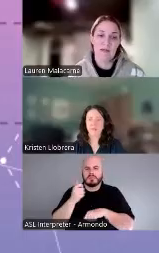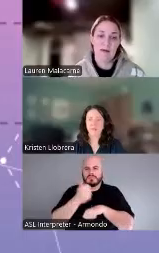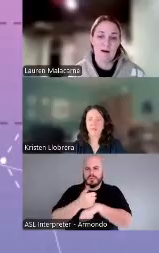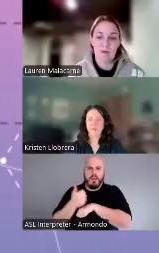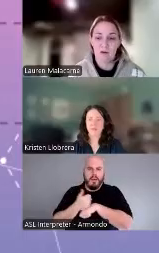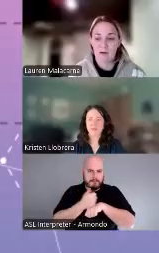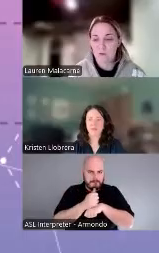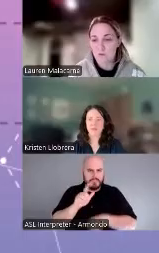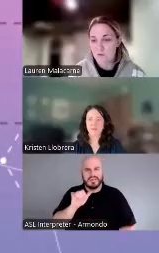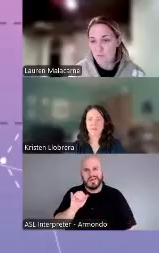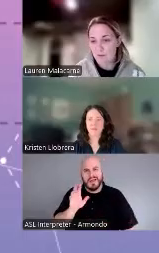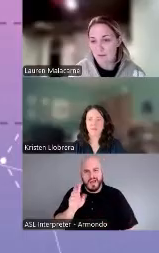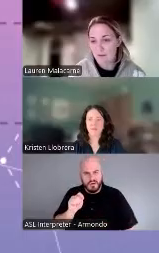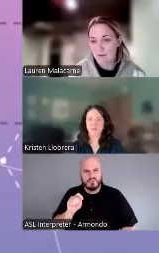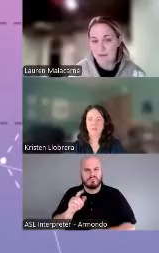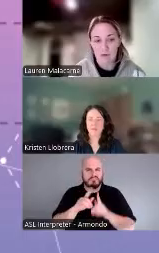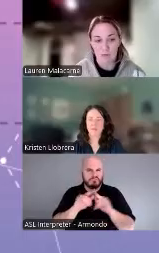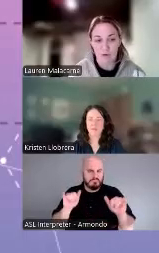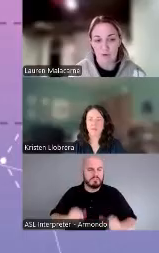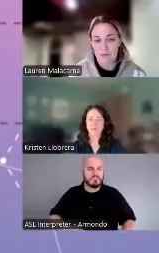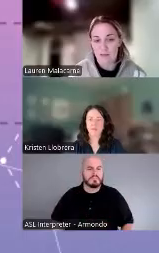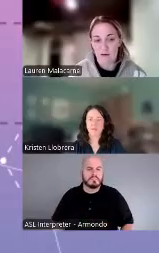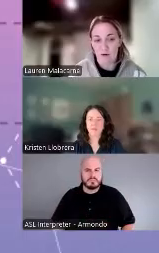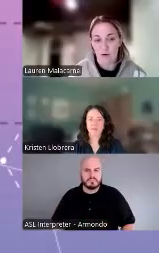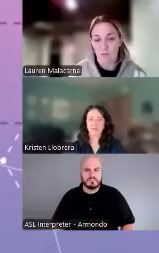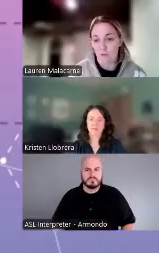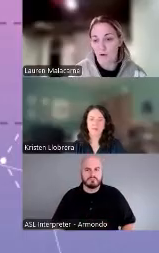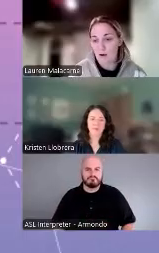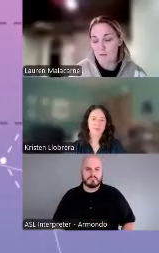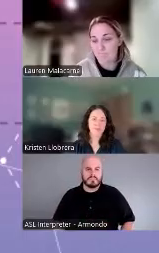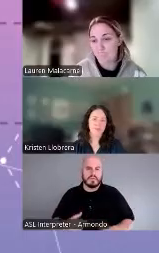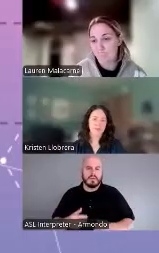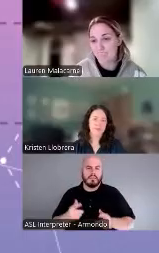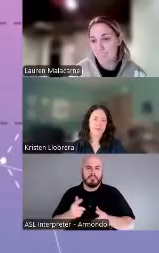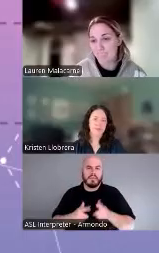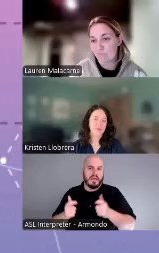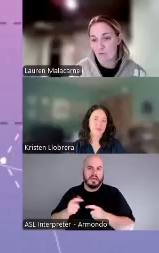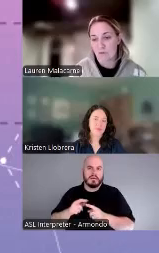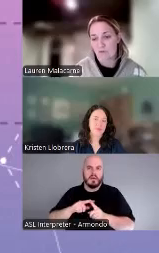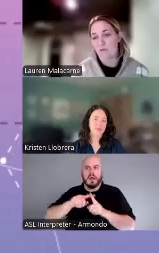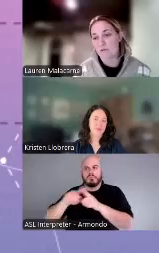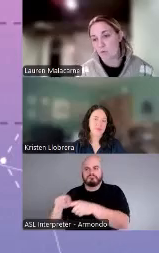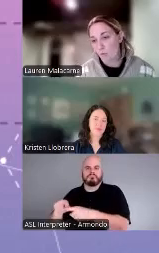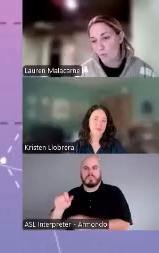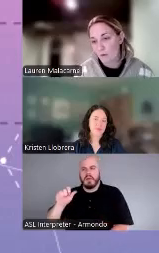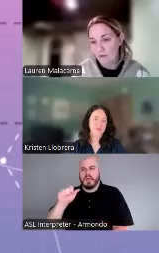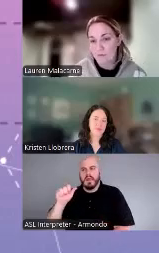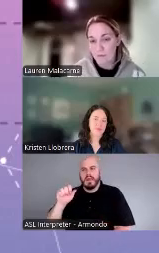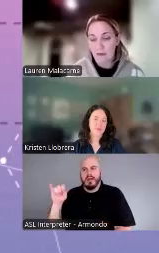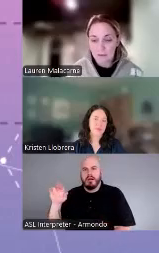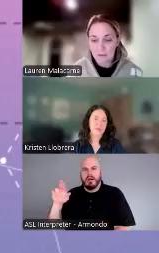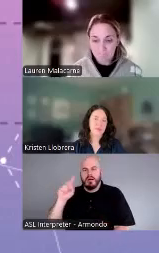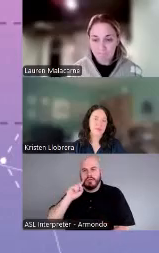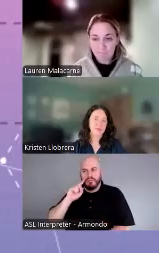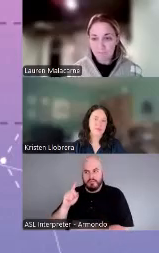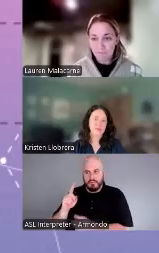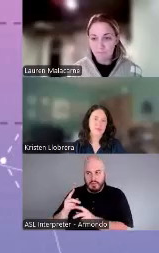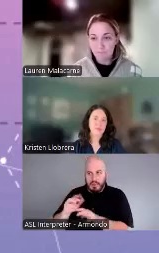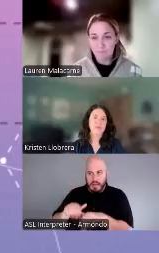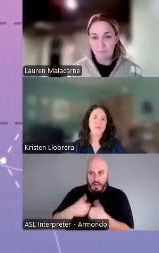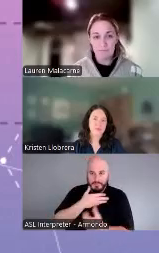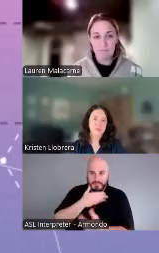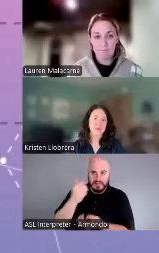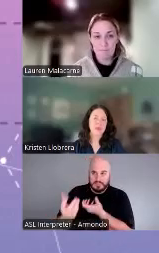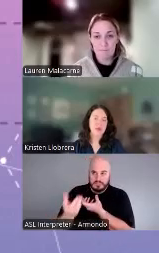modules. And again, this is a big lean over onto AIR for the best ways to incorporate that feedback.